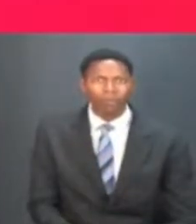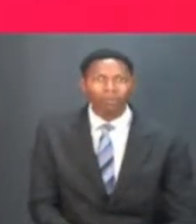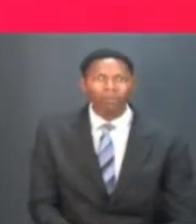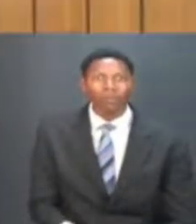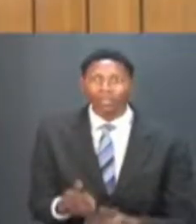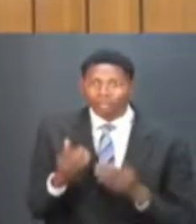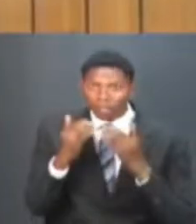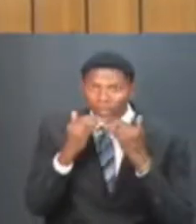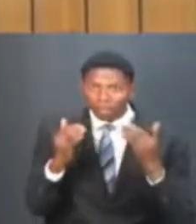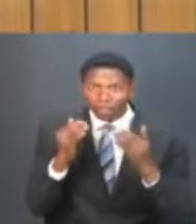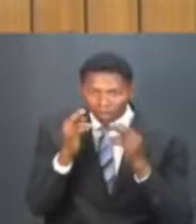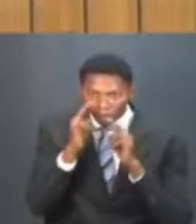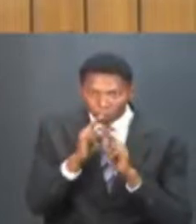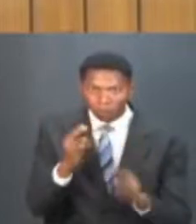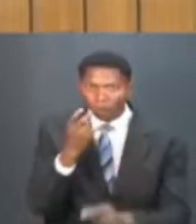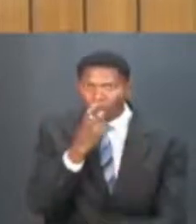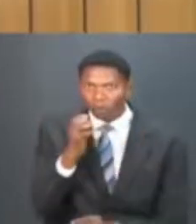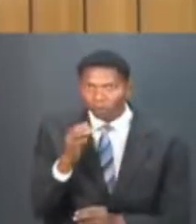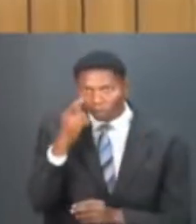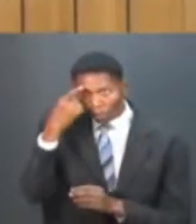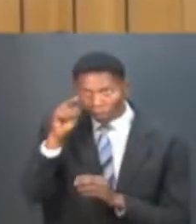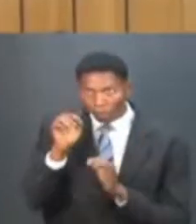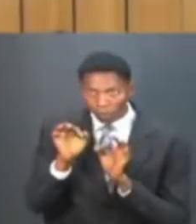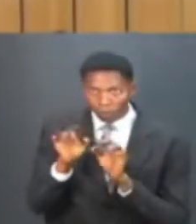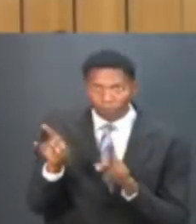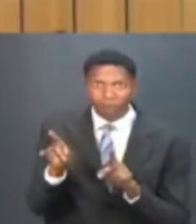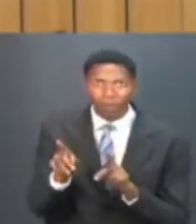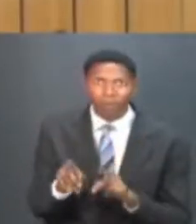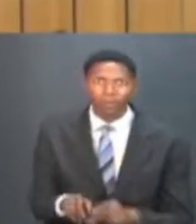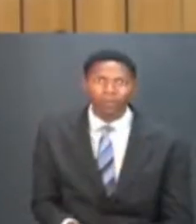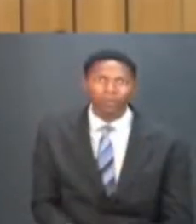Thank you, Honorable Speaker, for the opportunity.